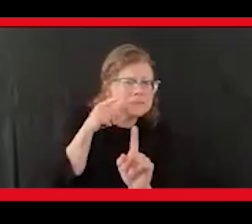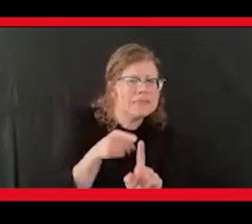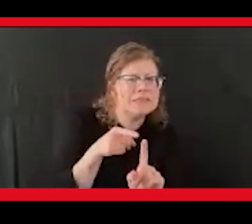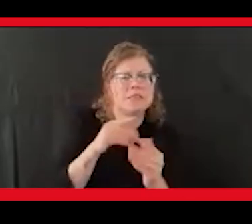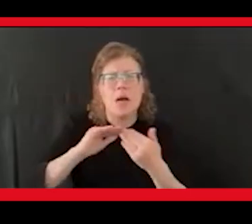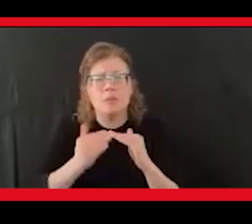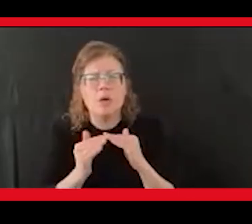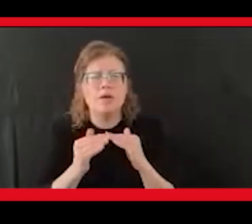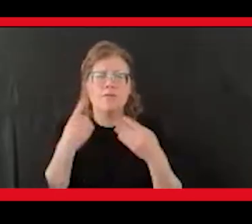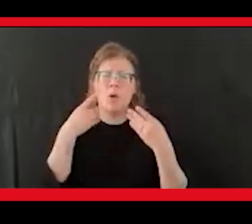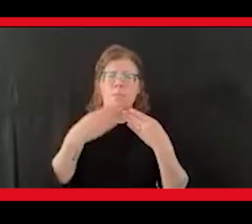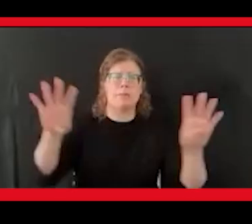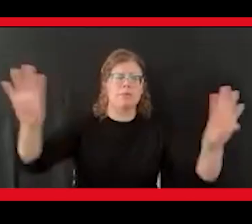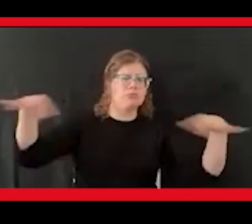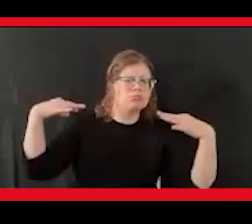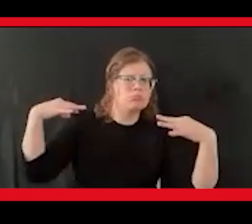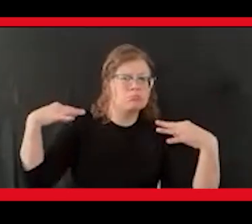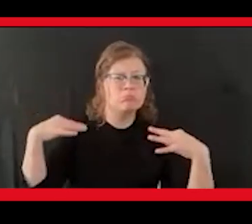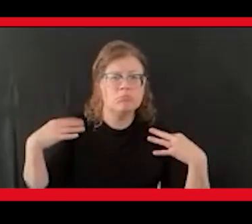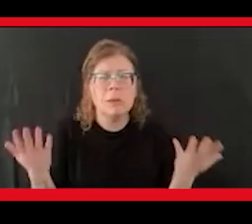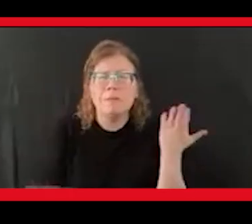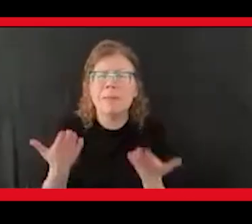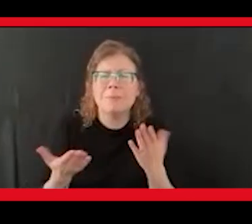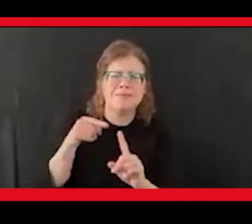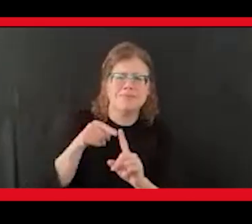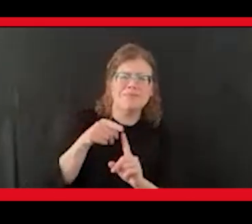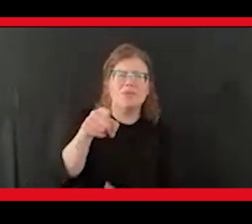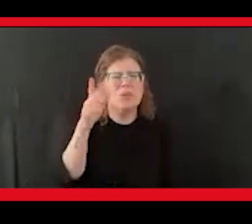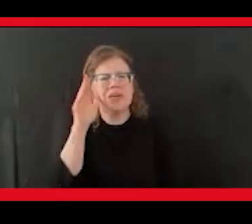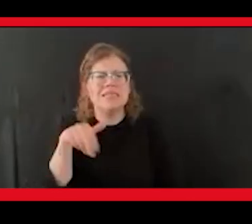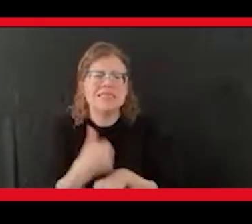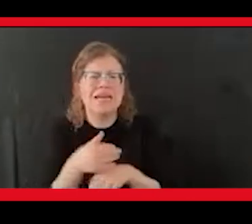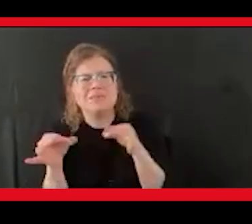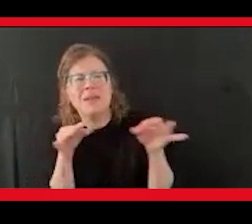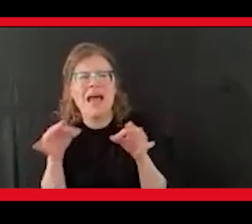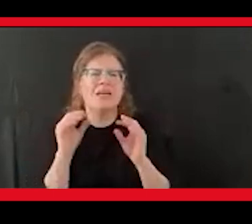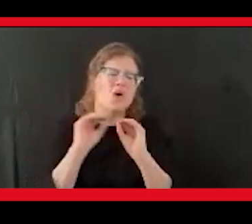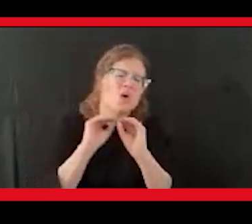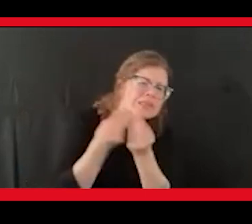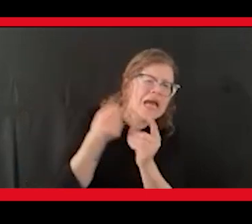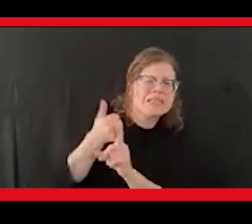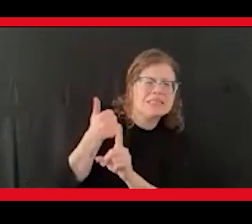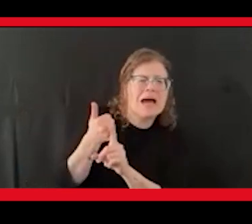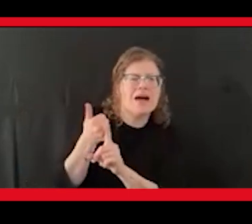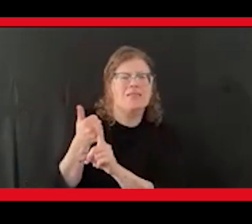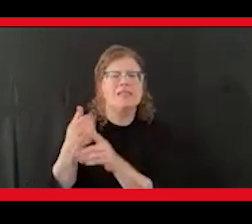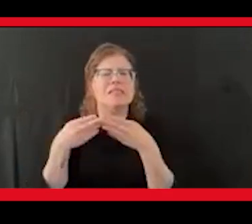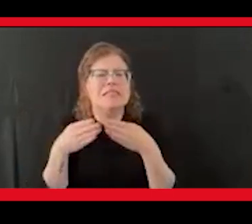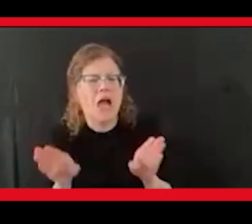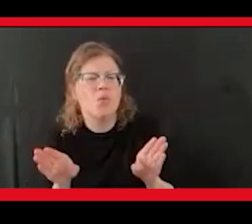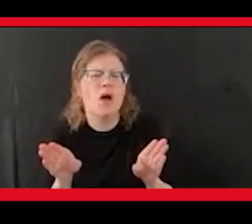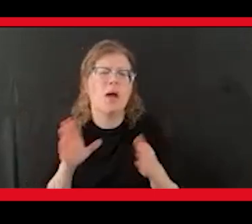where you might describe your organization's general community and audiences. Who do you present